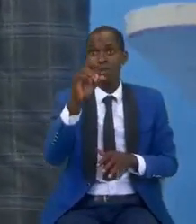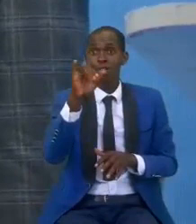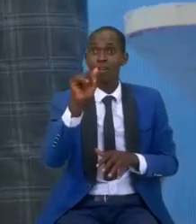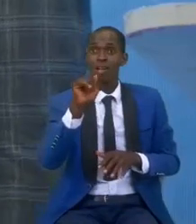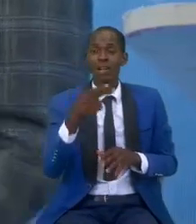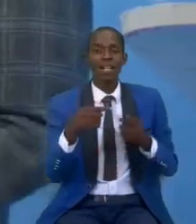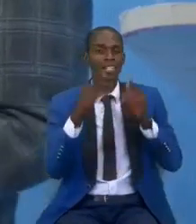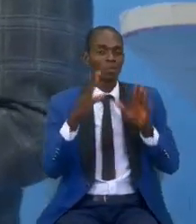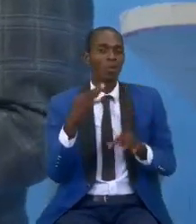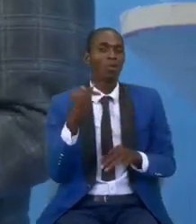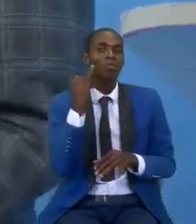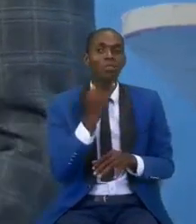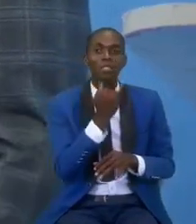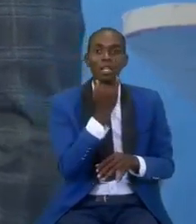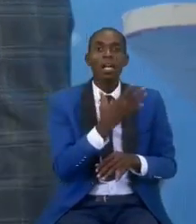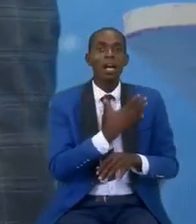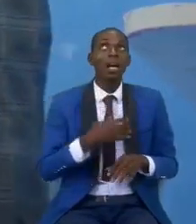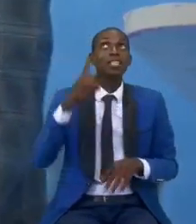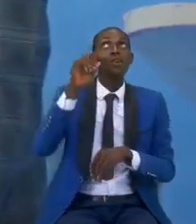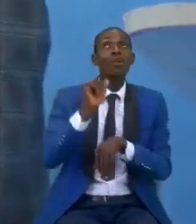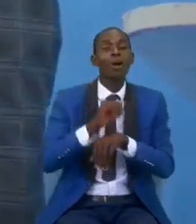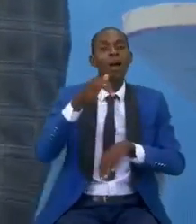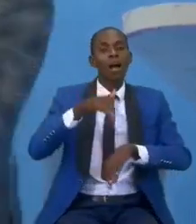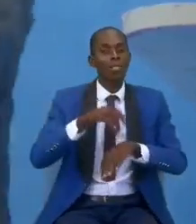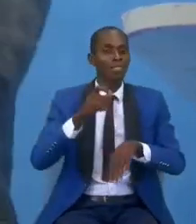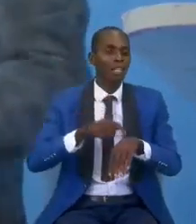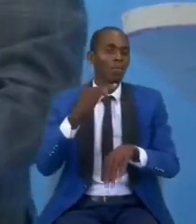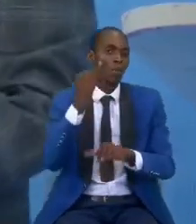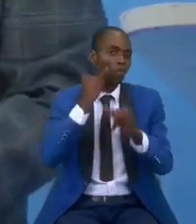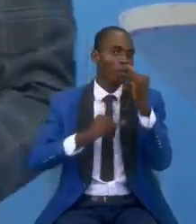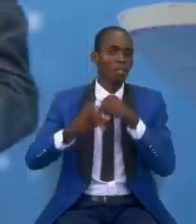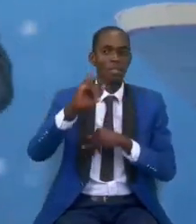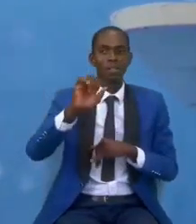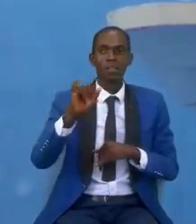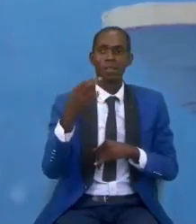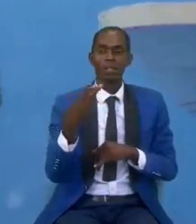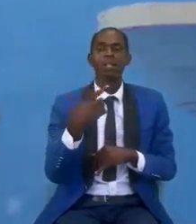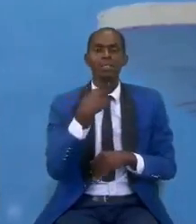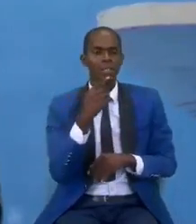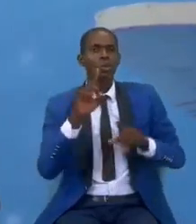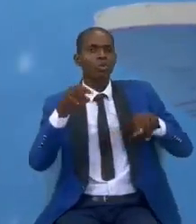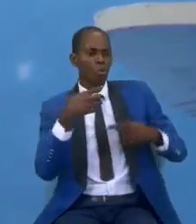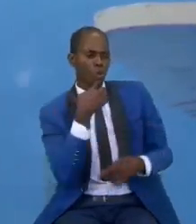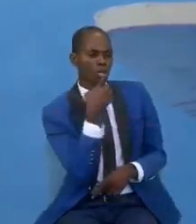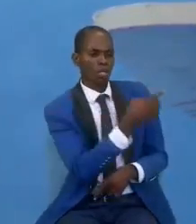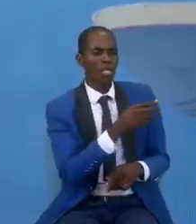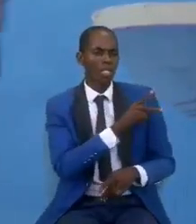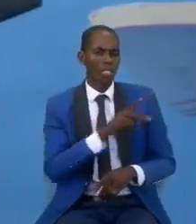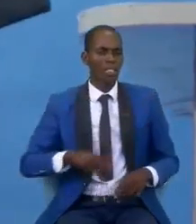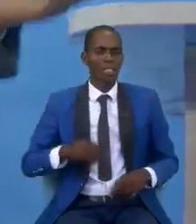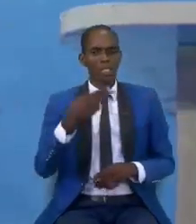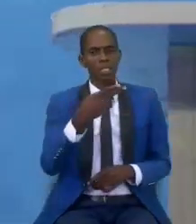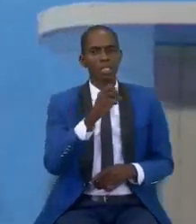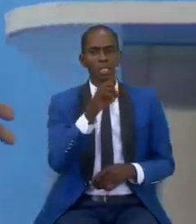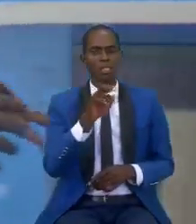man Ezekiel that saying to me that fellow said you'll all be dead, he'll not go back to where he was. And